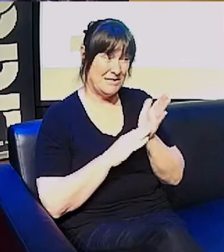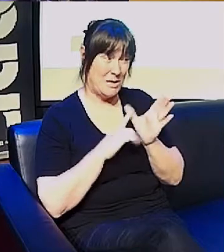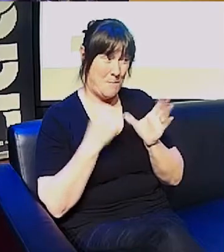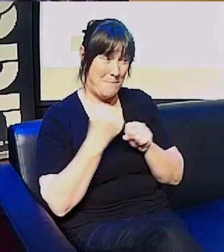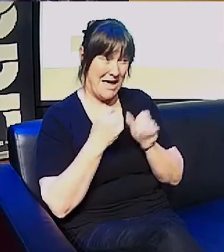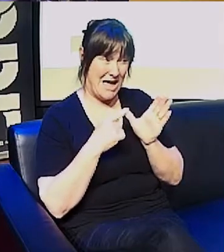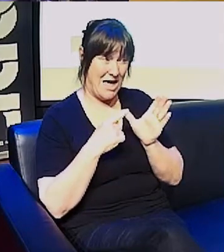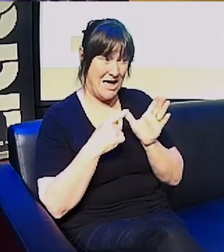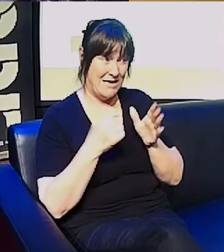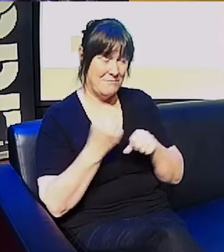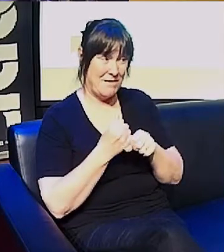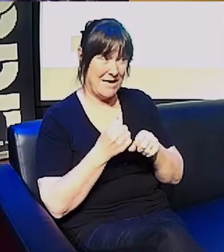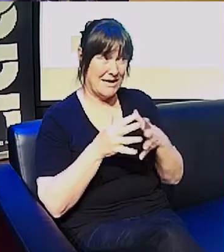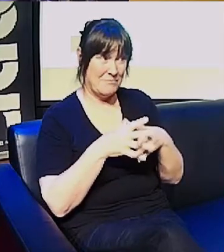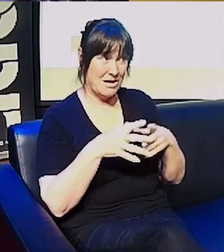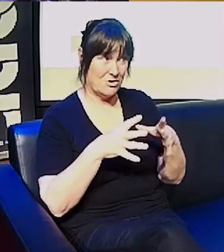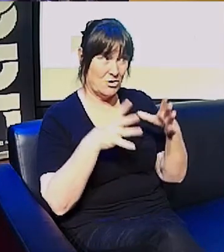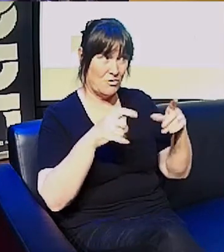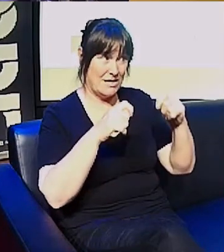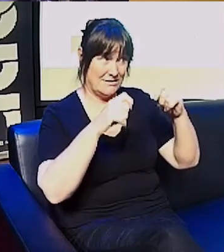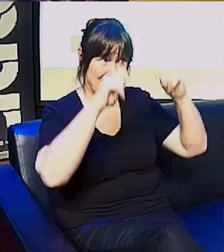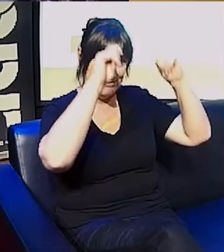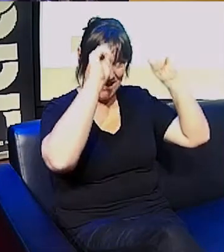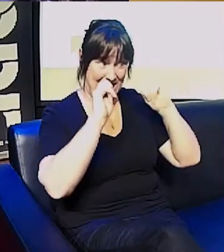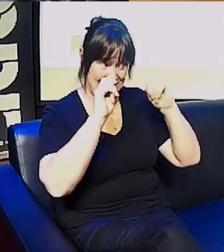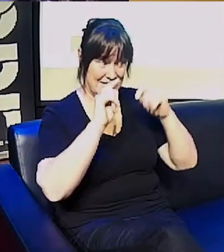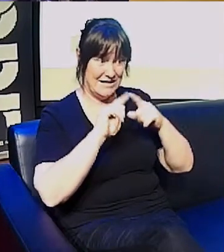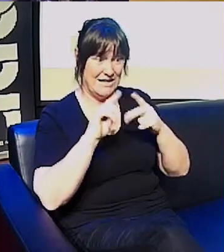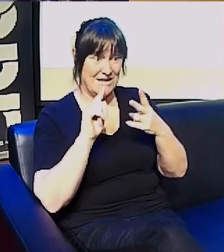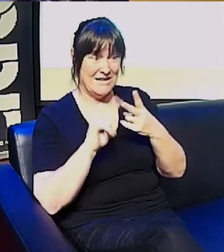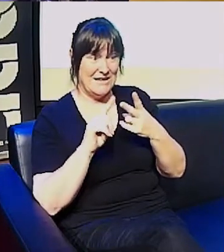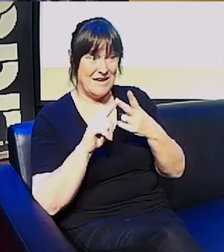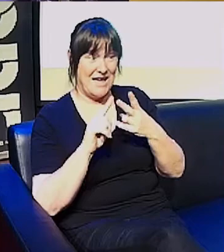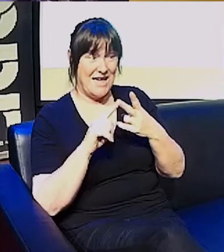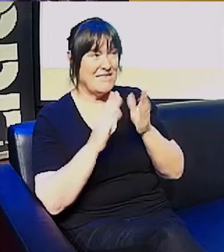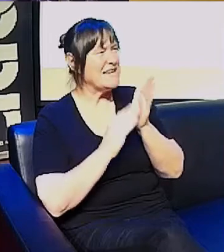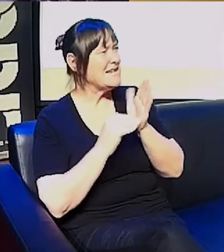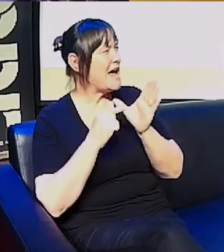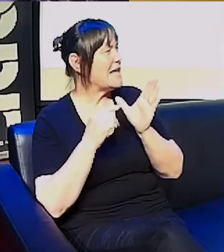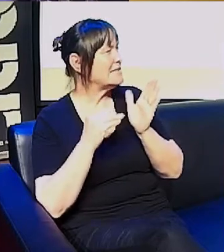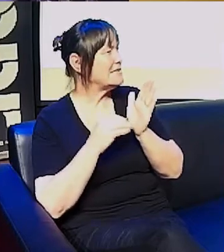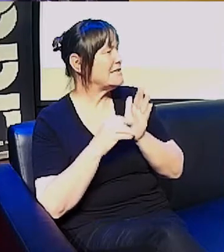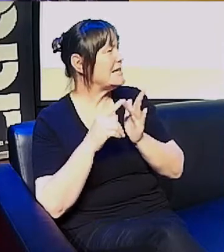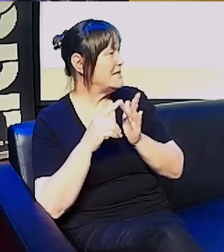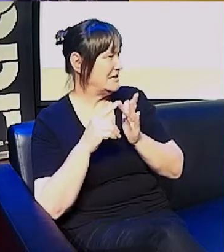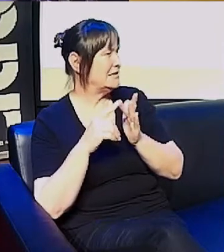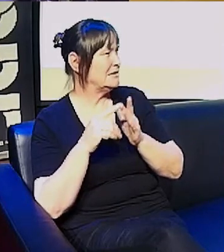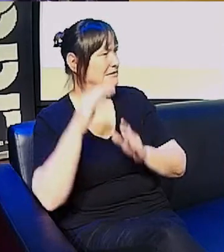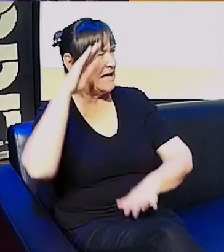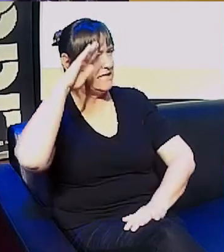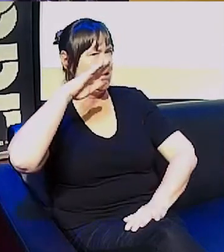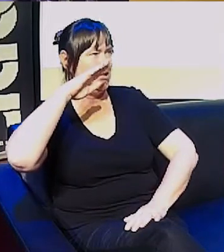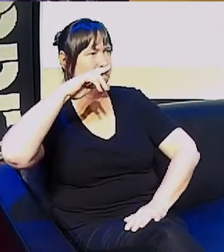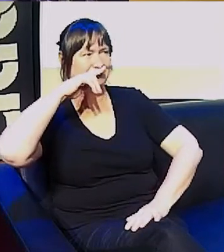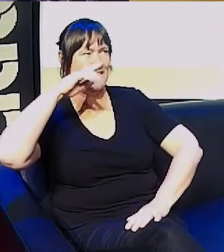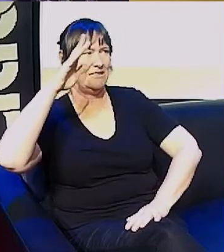moustache. Well, the MAGA hat, I want to be very clear, I was not wearing it, nor was I making that symbol. A person who was representing the United States at an event that day was